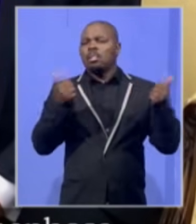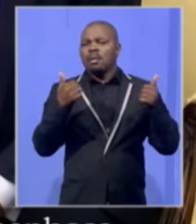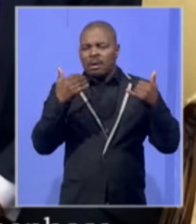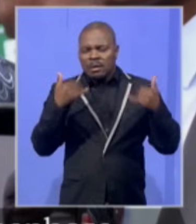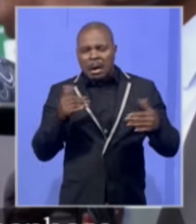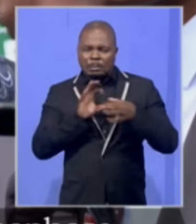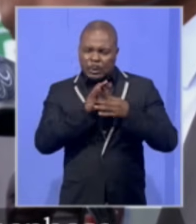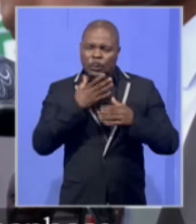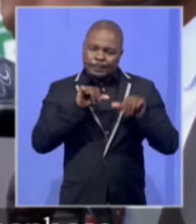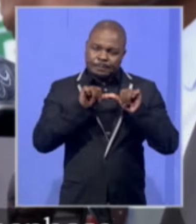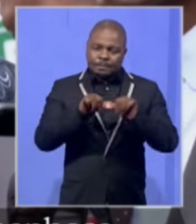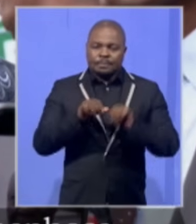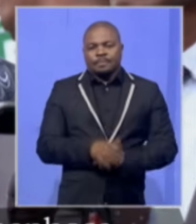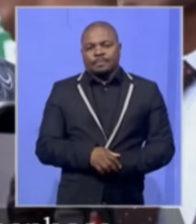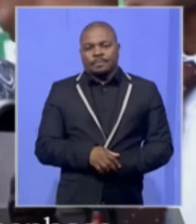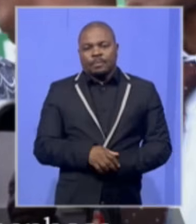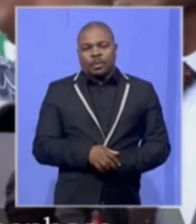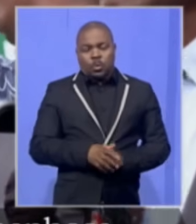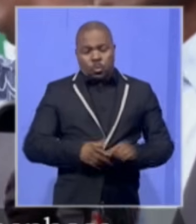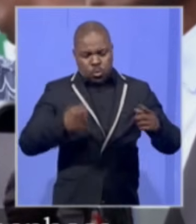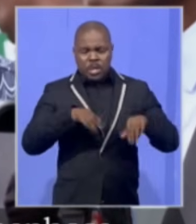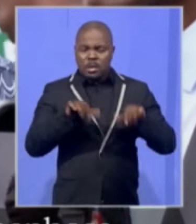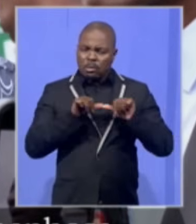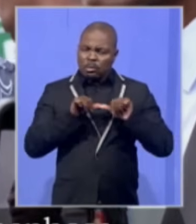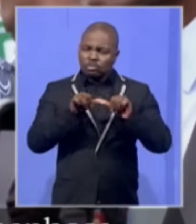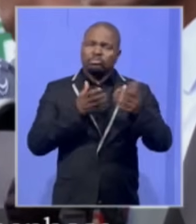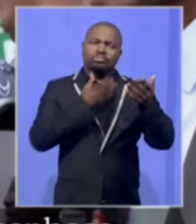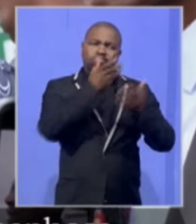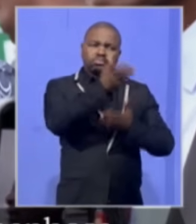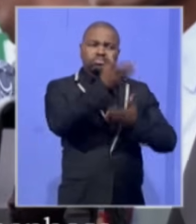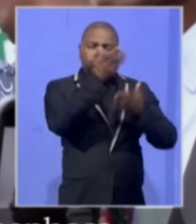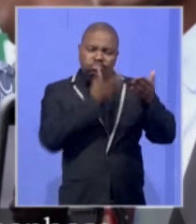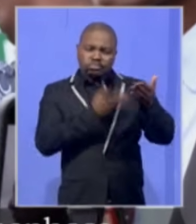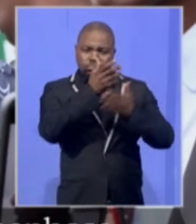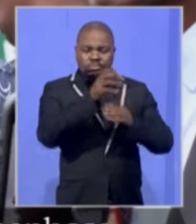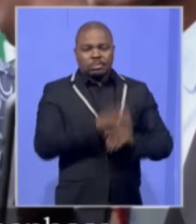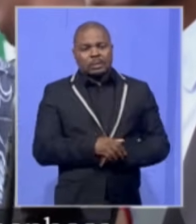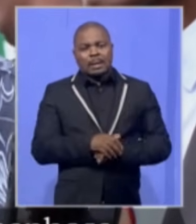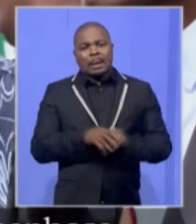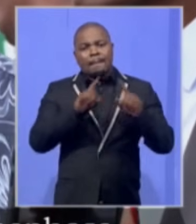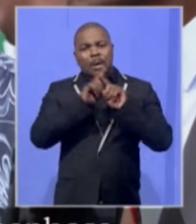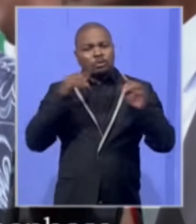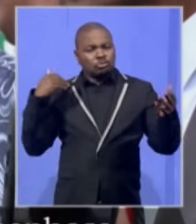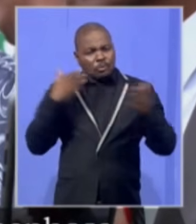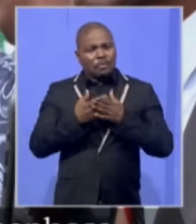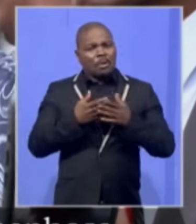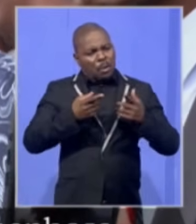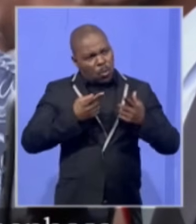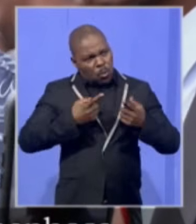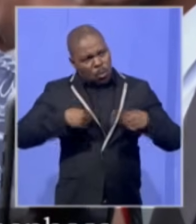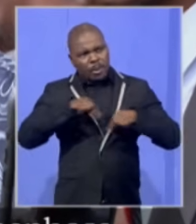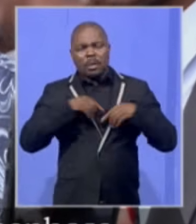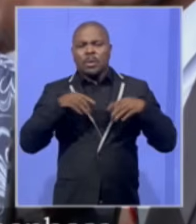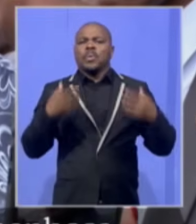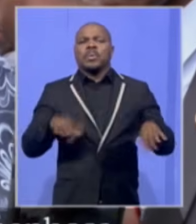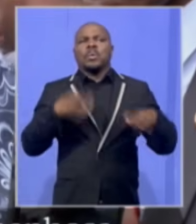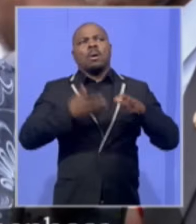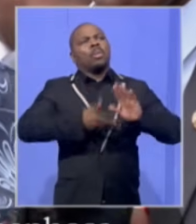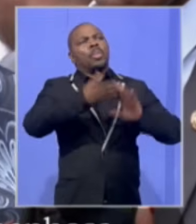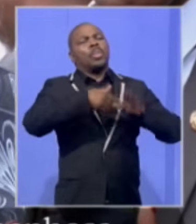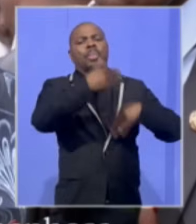continuing to engage with them, and as it is now, a great deal of progress had been made by our ambassador in